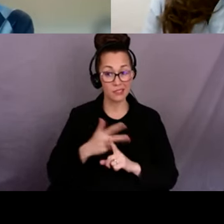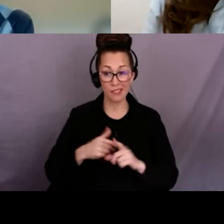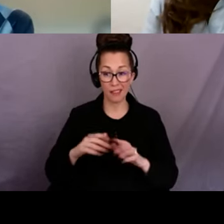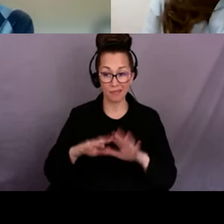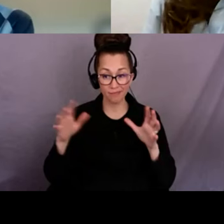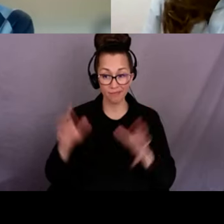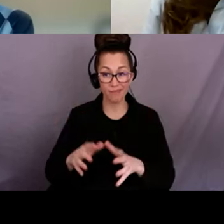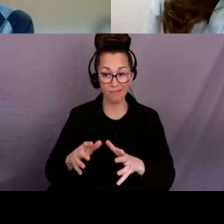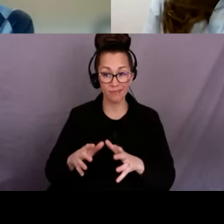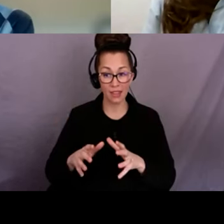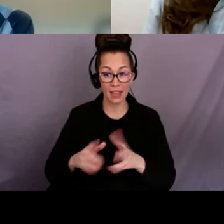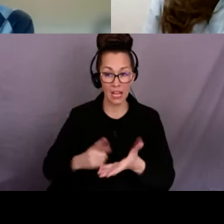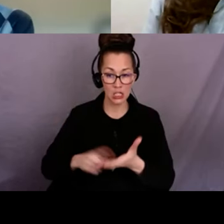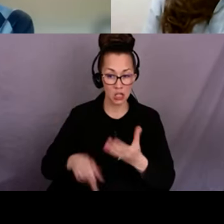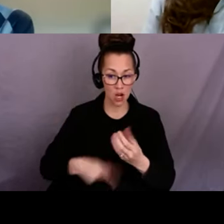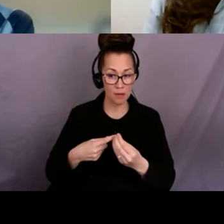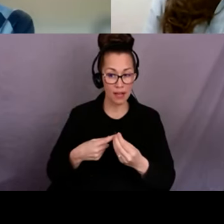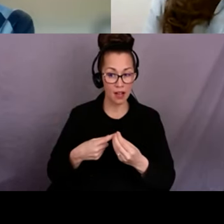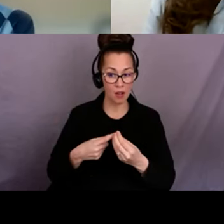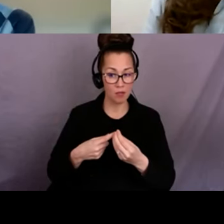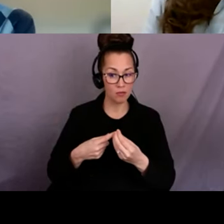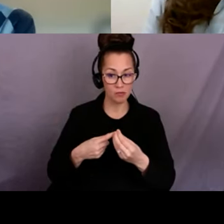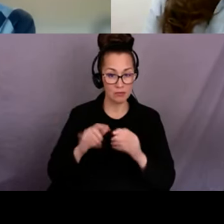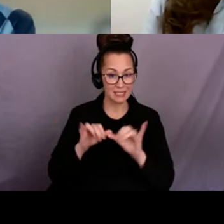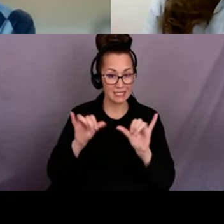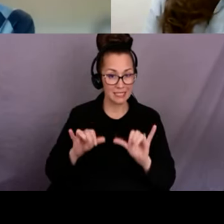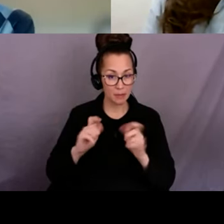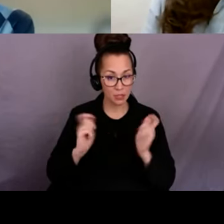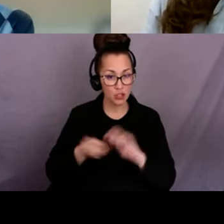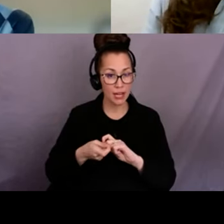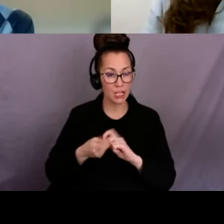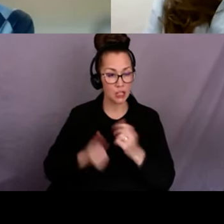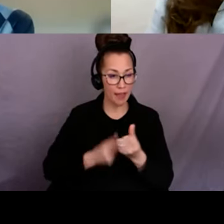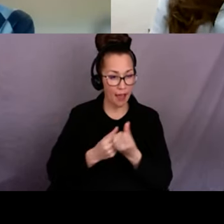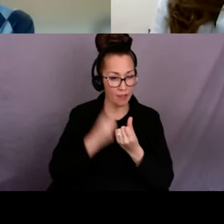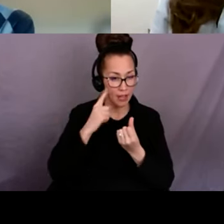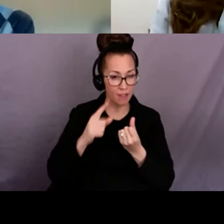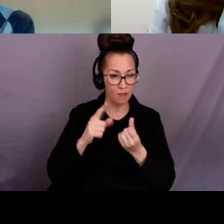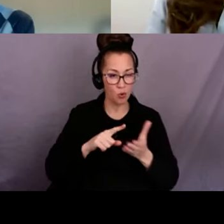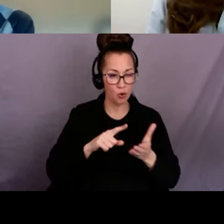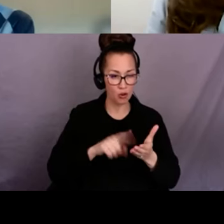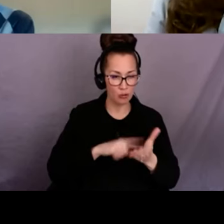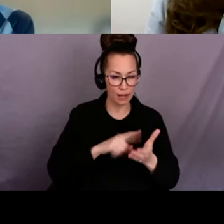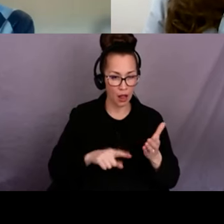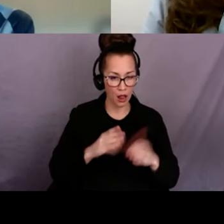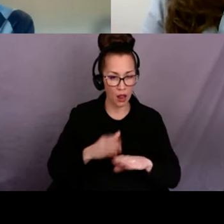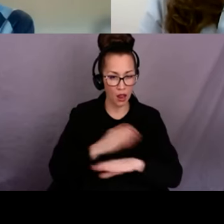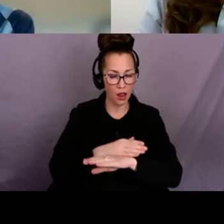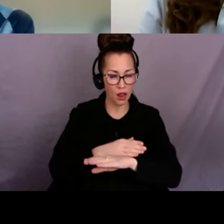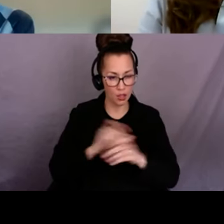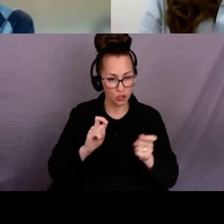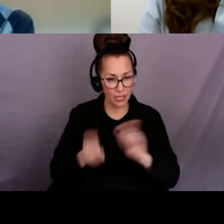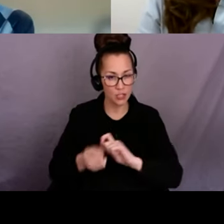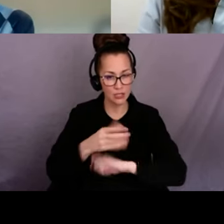posit systemic change, and advocate for very critical improvements and tweaks in the